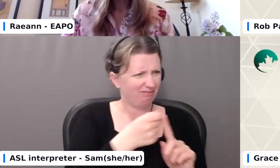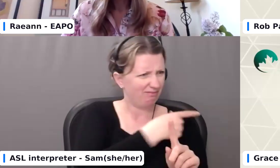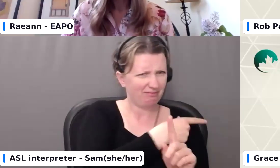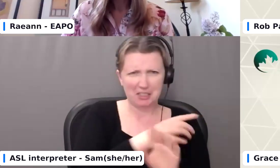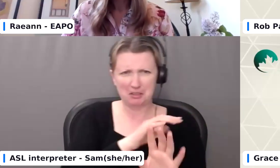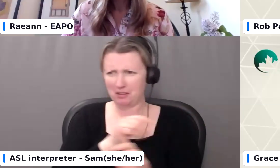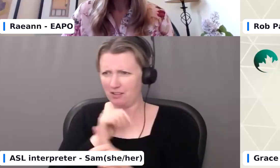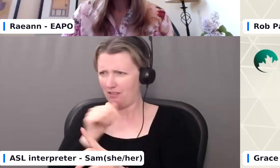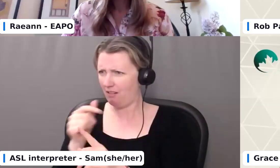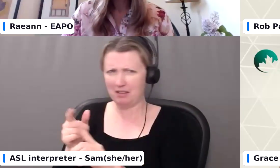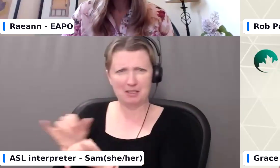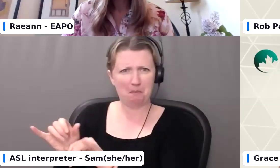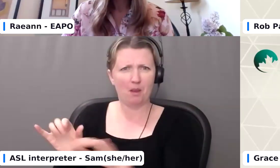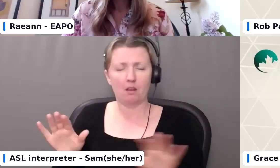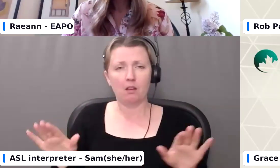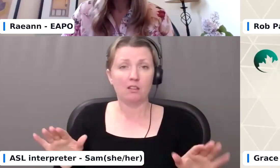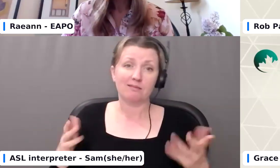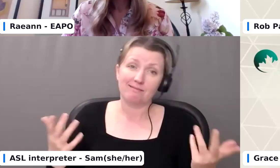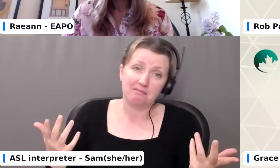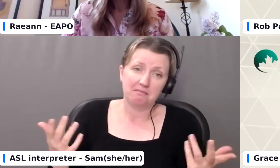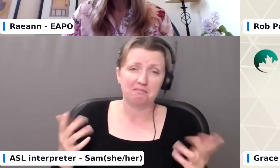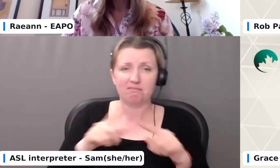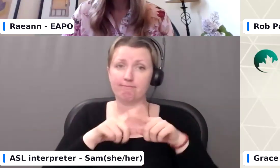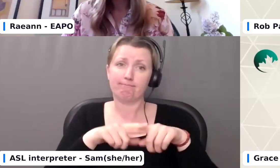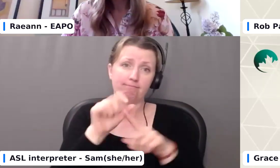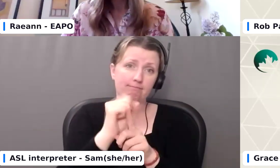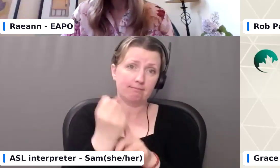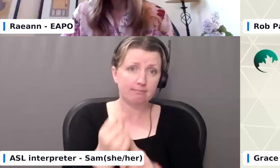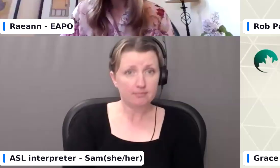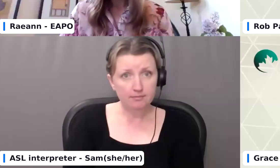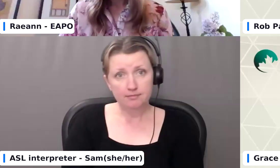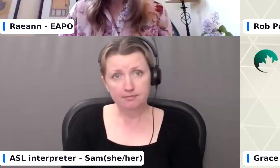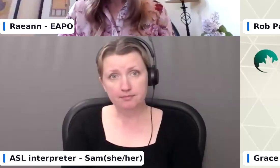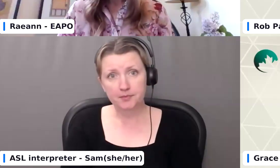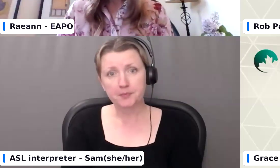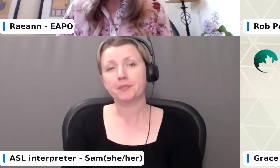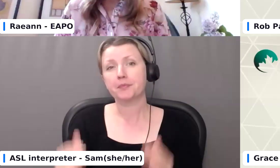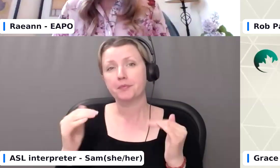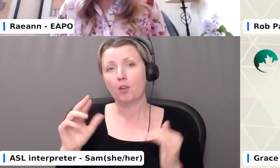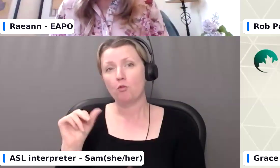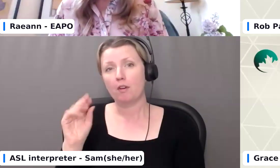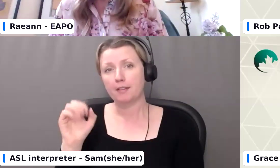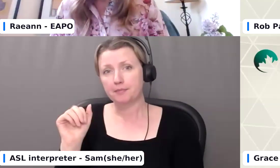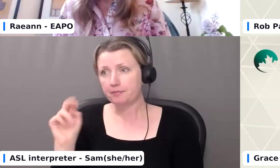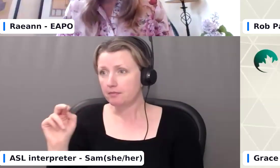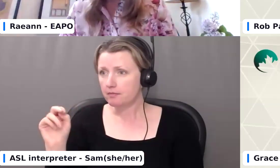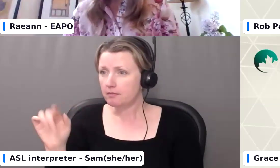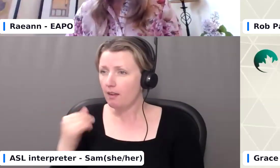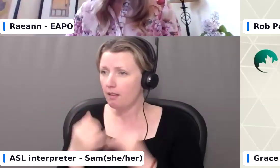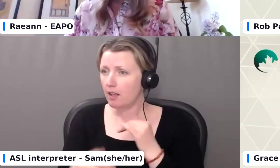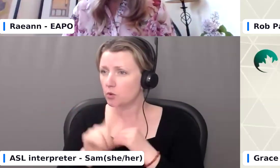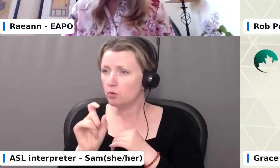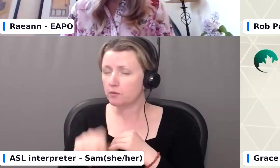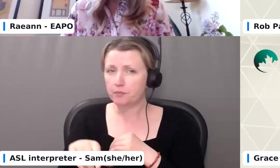but often sometimes we don't. So it depends. Okay. And then just the last question, are trust companies